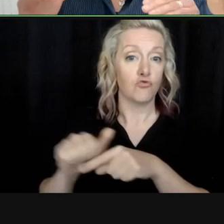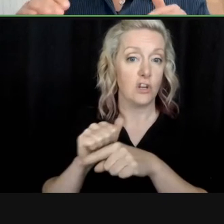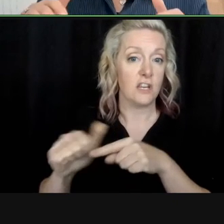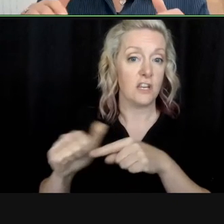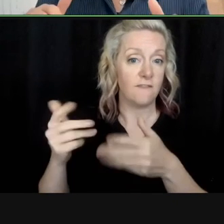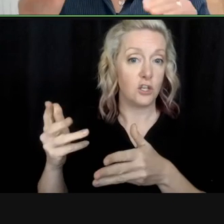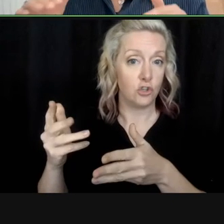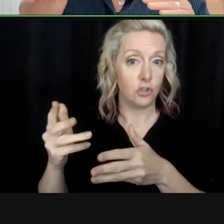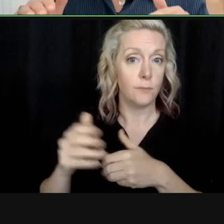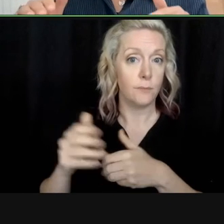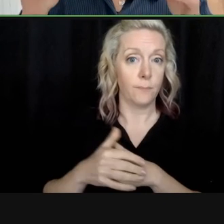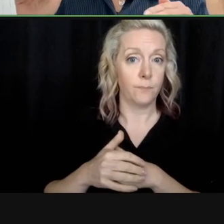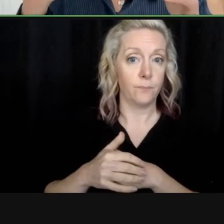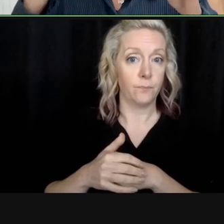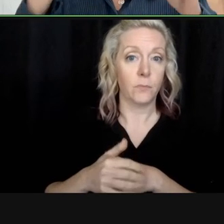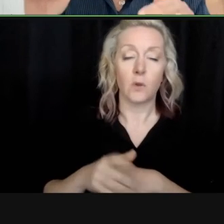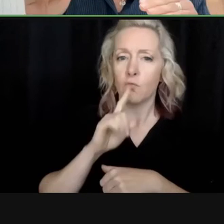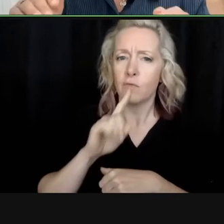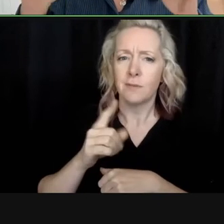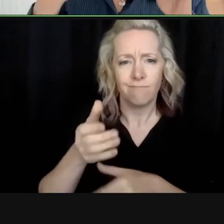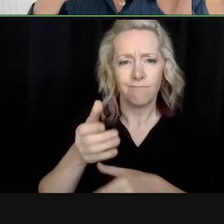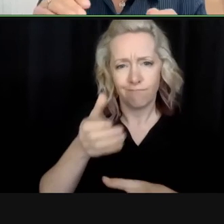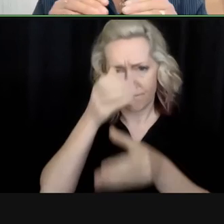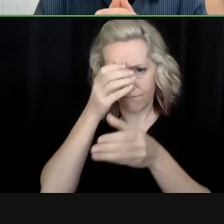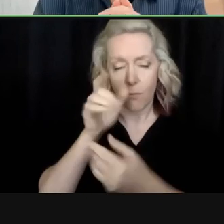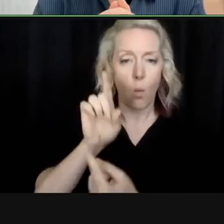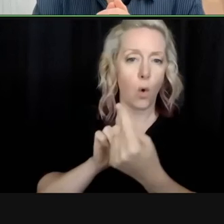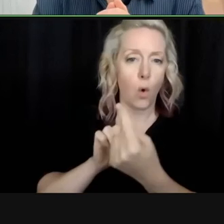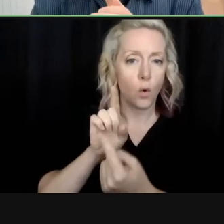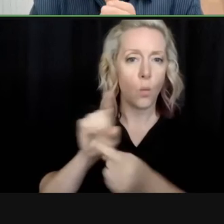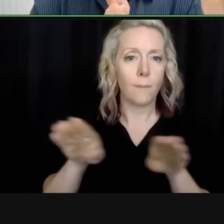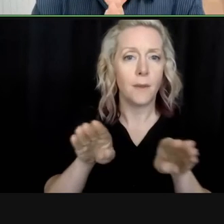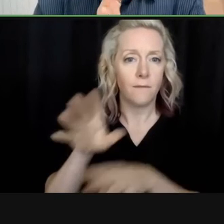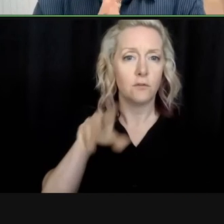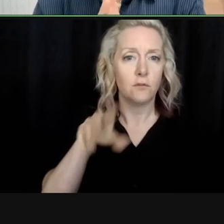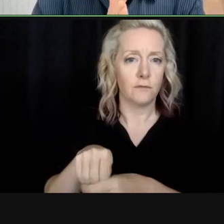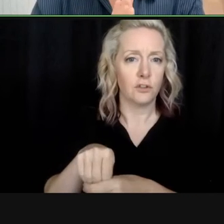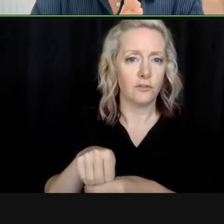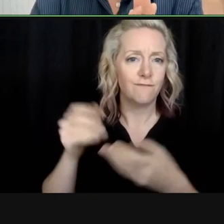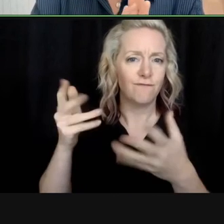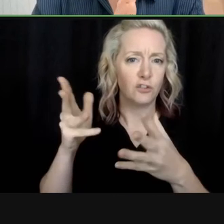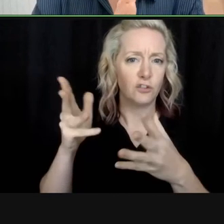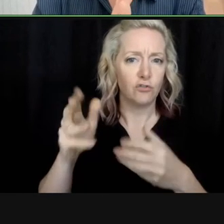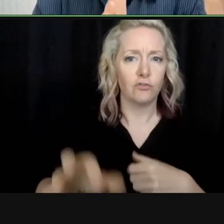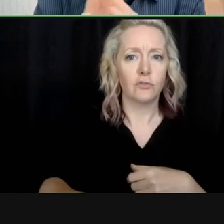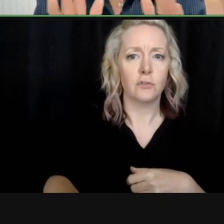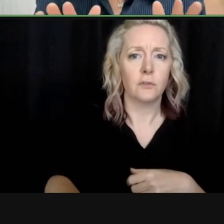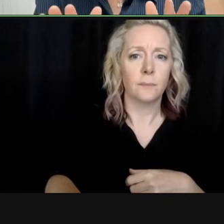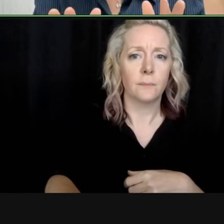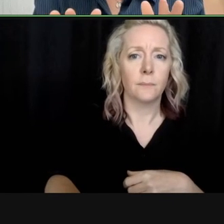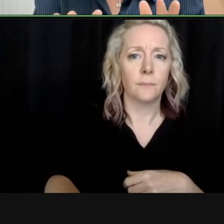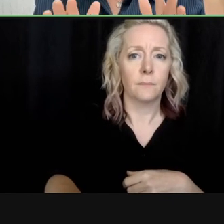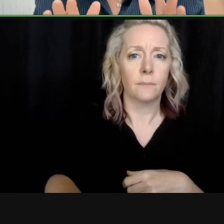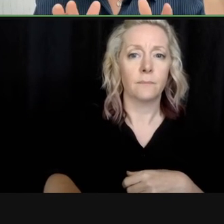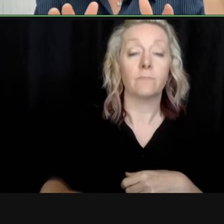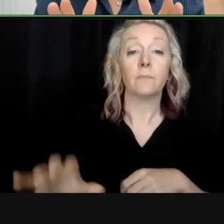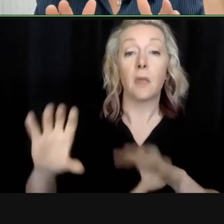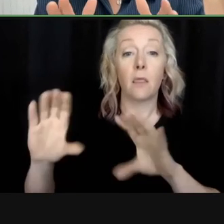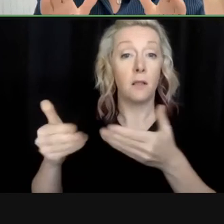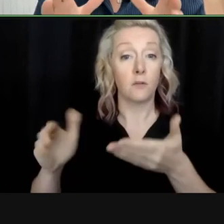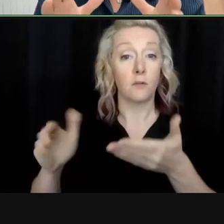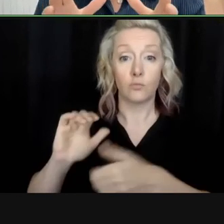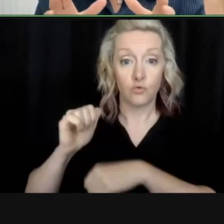trained aides. So they really, really knew one-on-one behavioral interventions. And the classroom was set up like that.